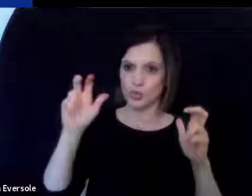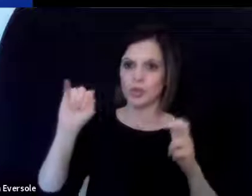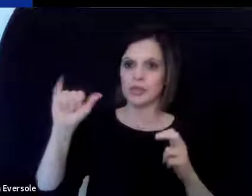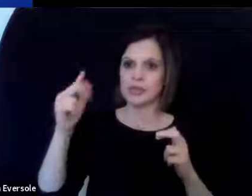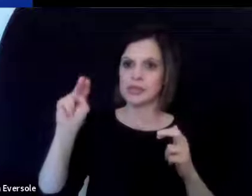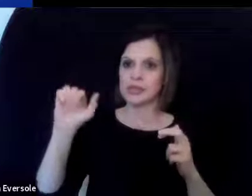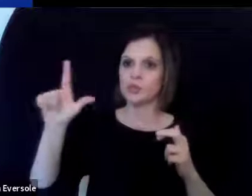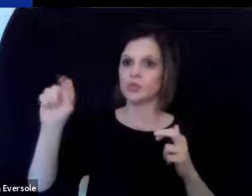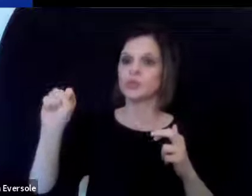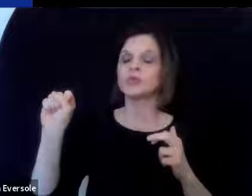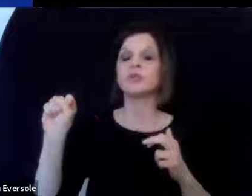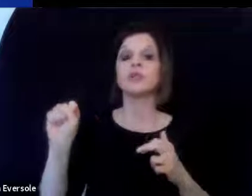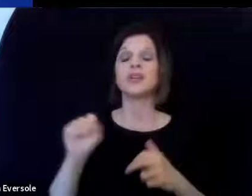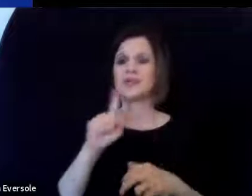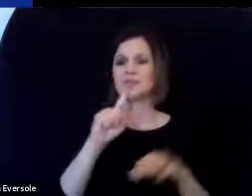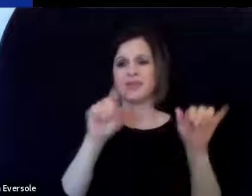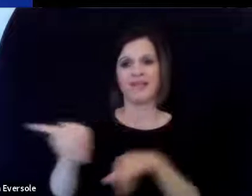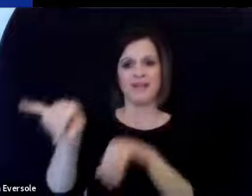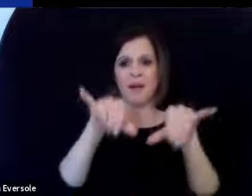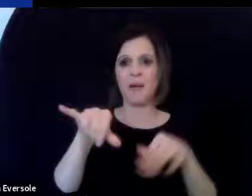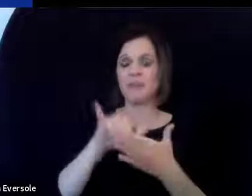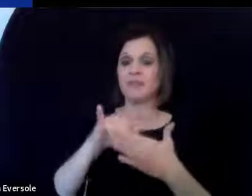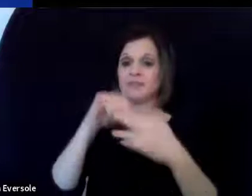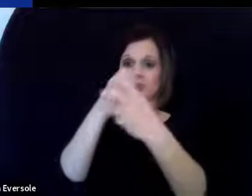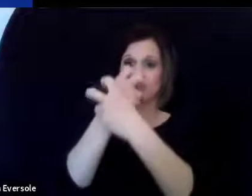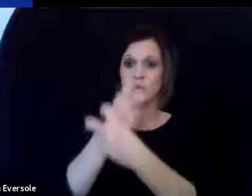that those bony structures are